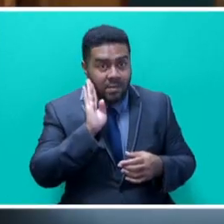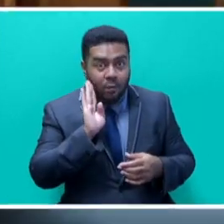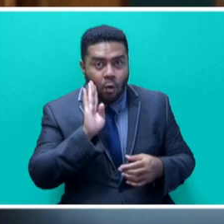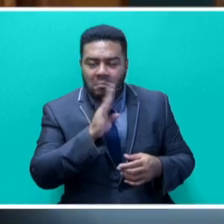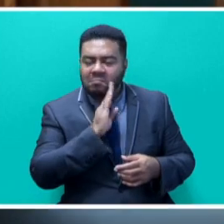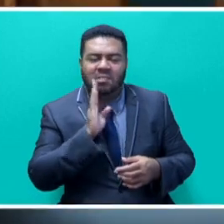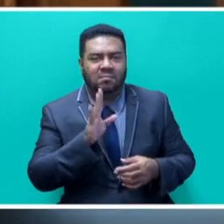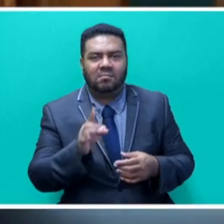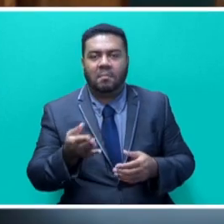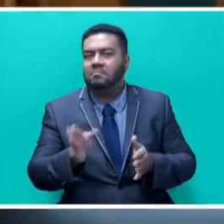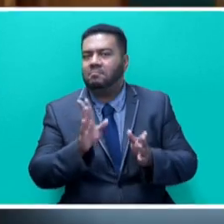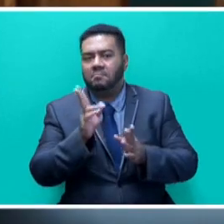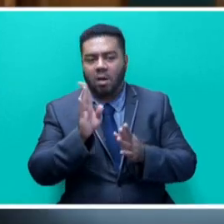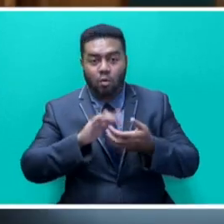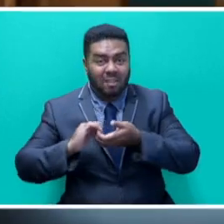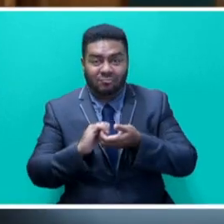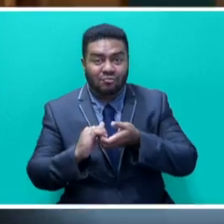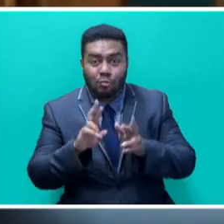Excuse me.